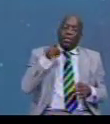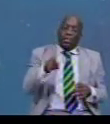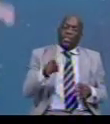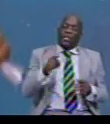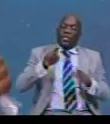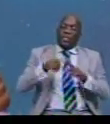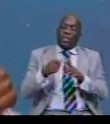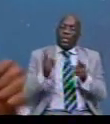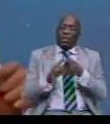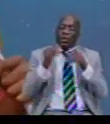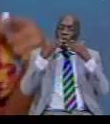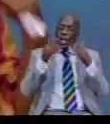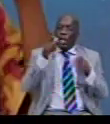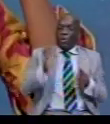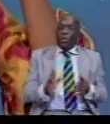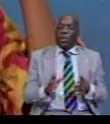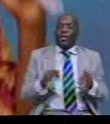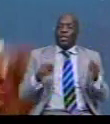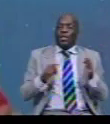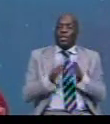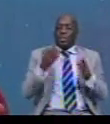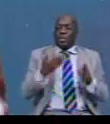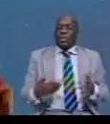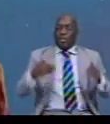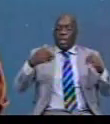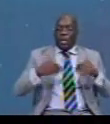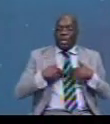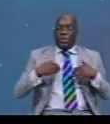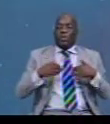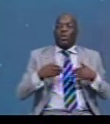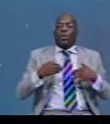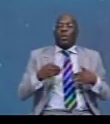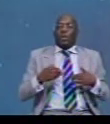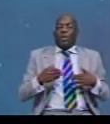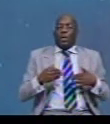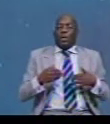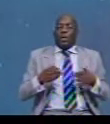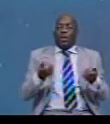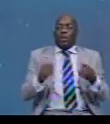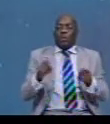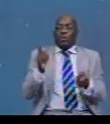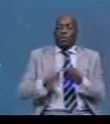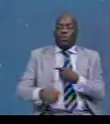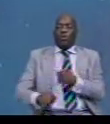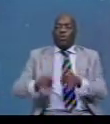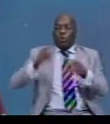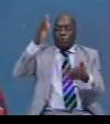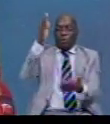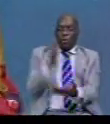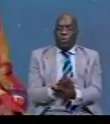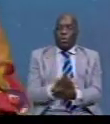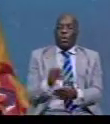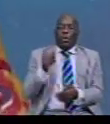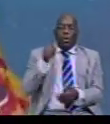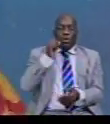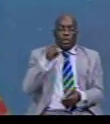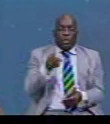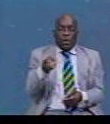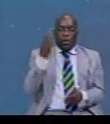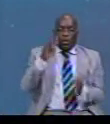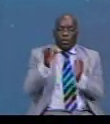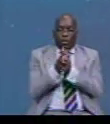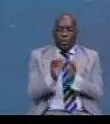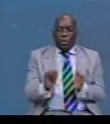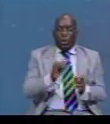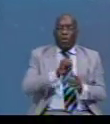I was praying, my mom told me I should raise my head up so that to stop. So I was just praying, When the Father in the